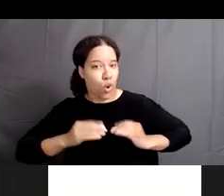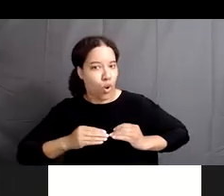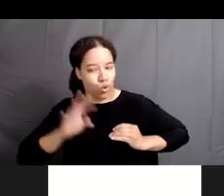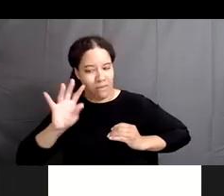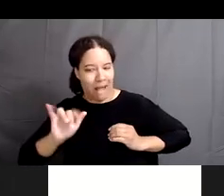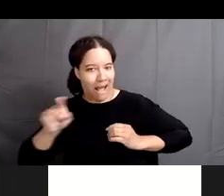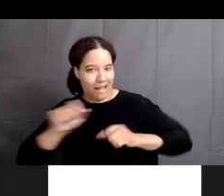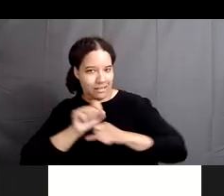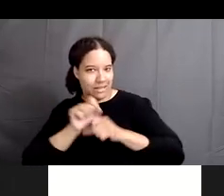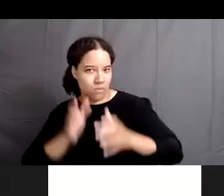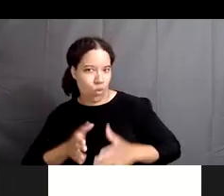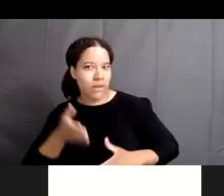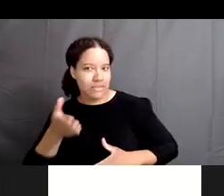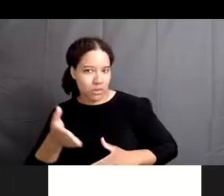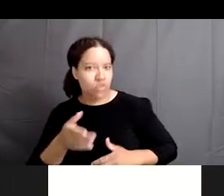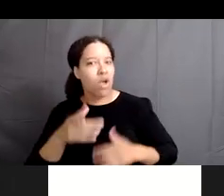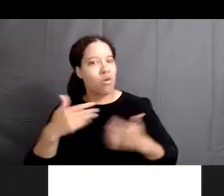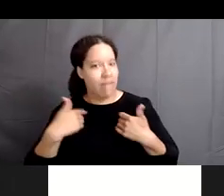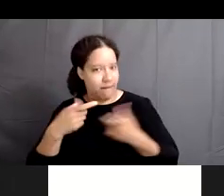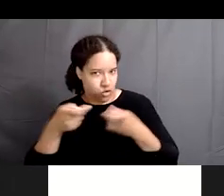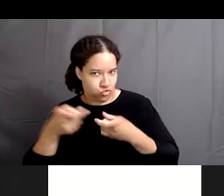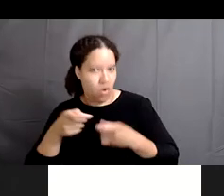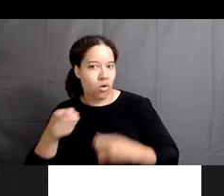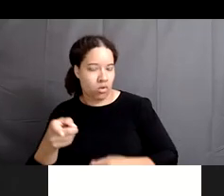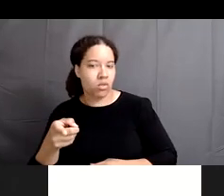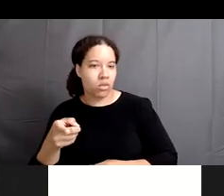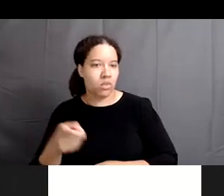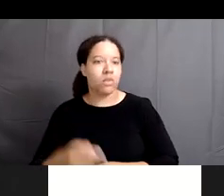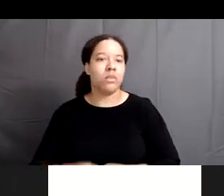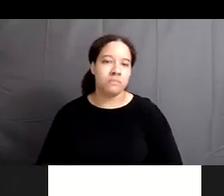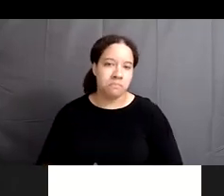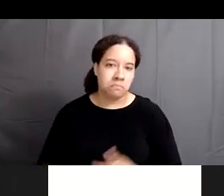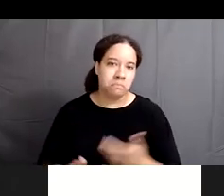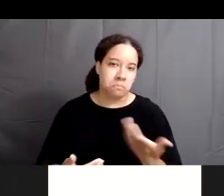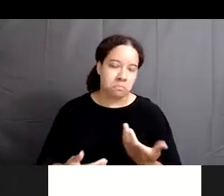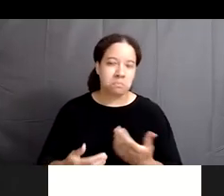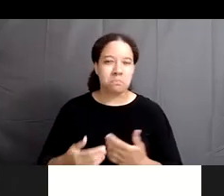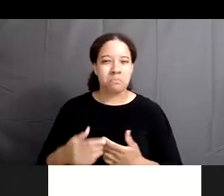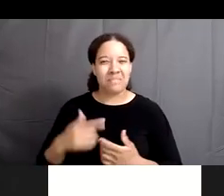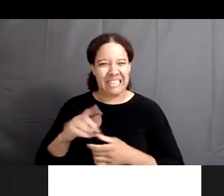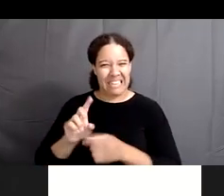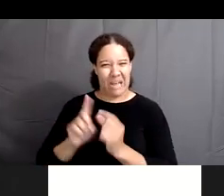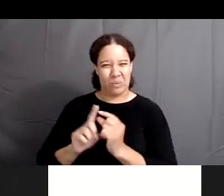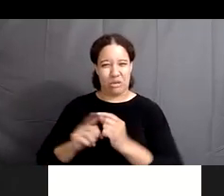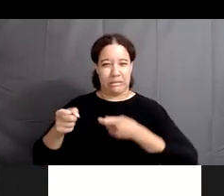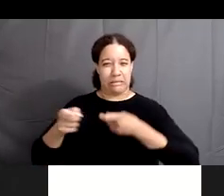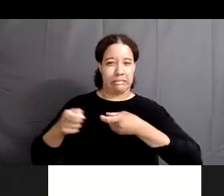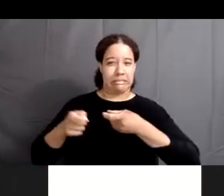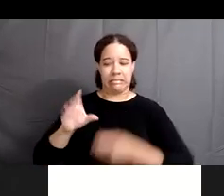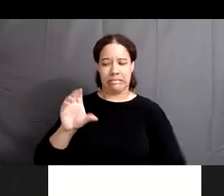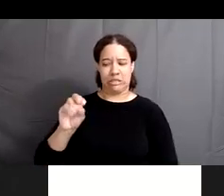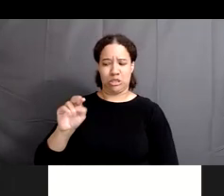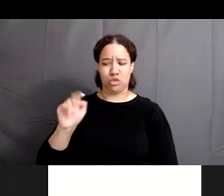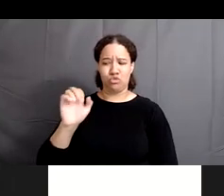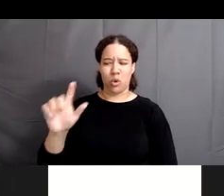controlled by the employees that work there. And, you know, sometimes I don't love to use the word controlled, but I do think that in